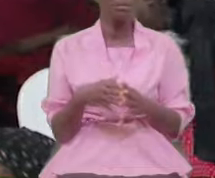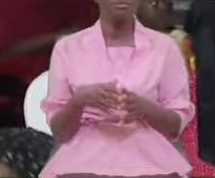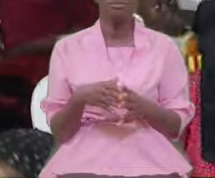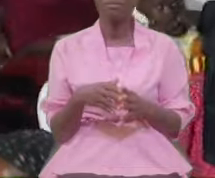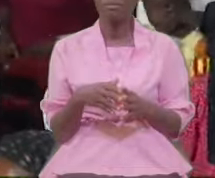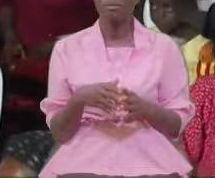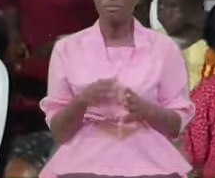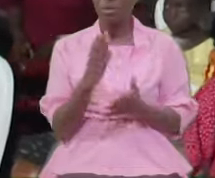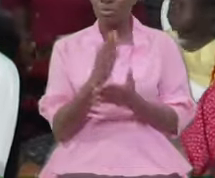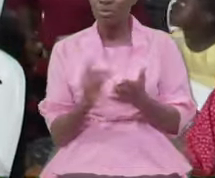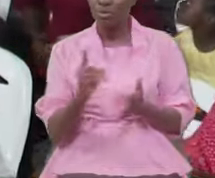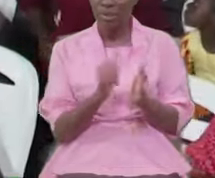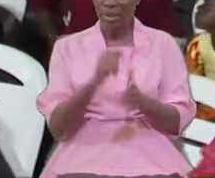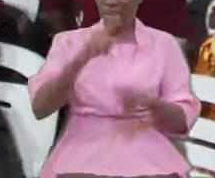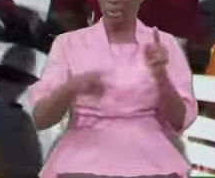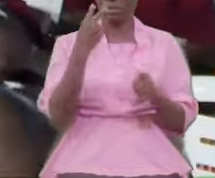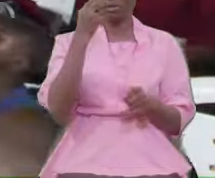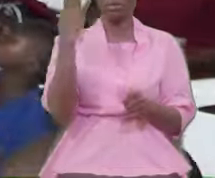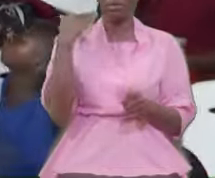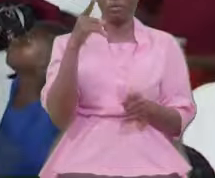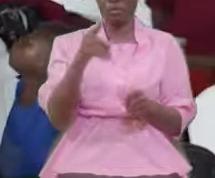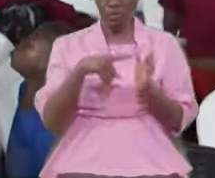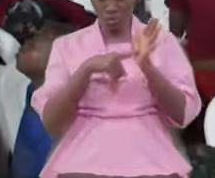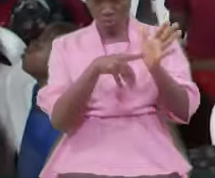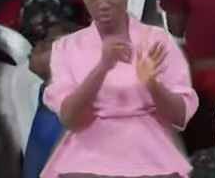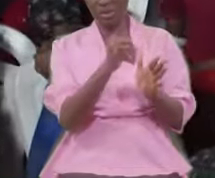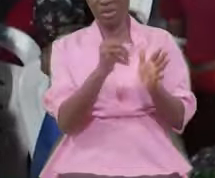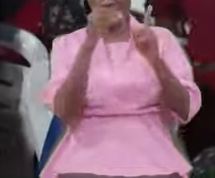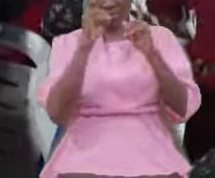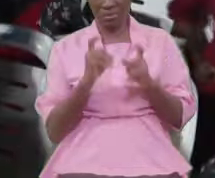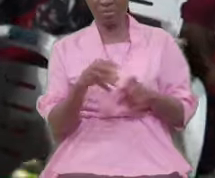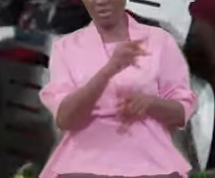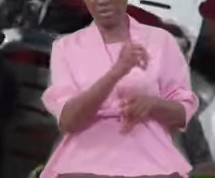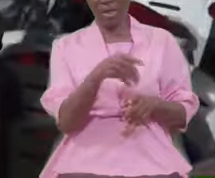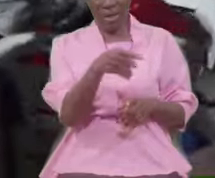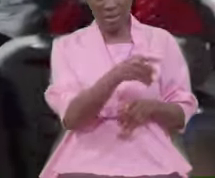them Show them What look at will see